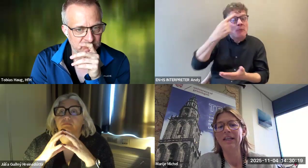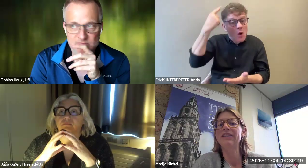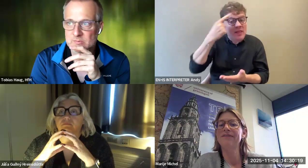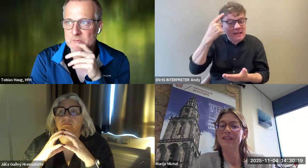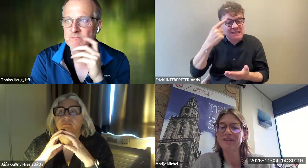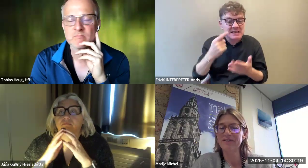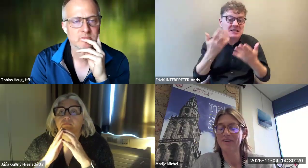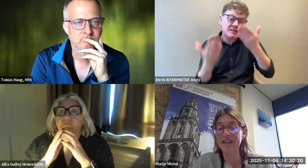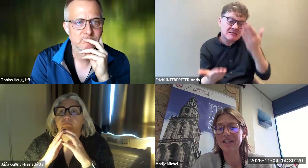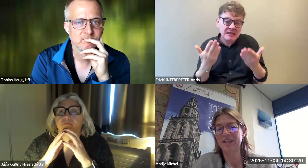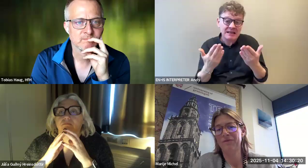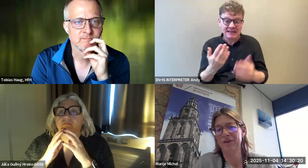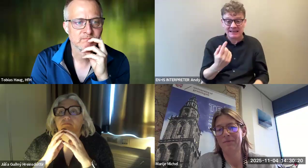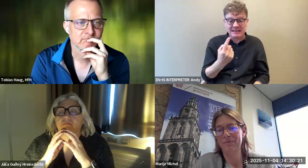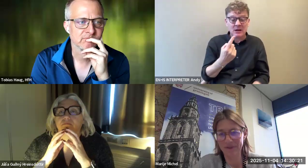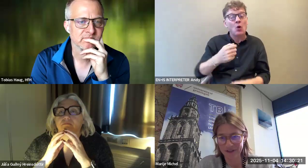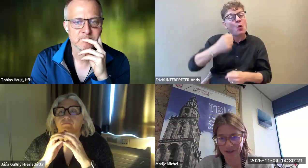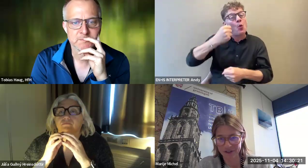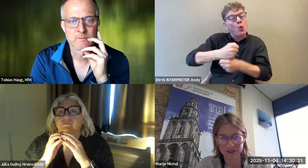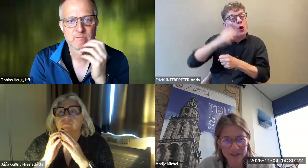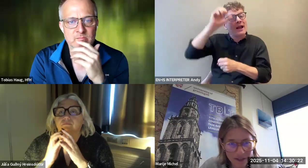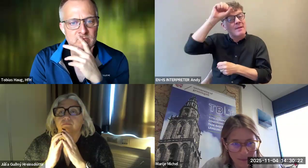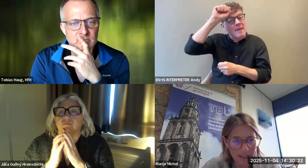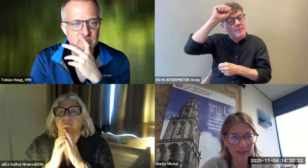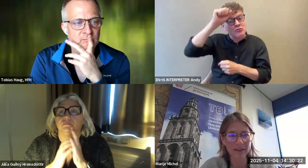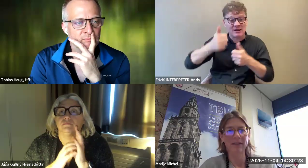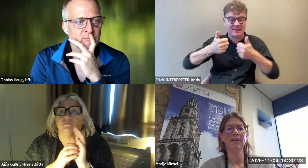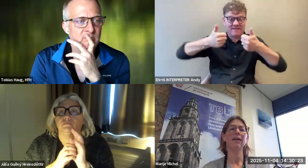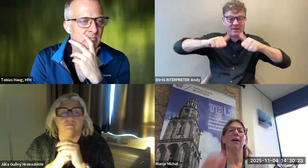that individual variation in working memory functions,